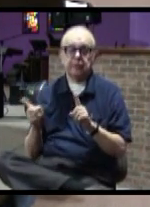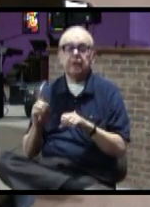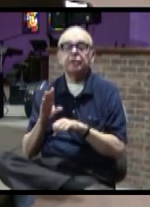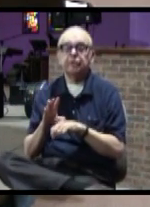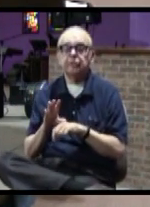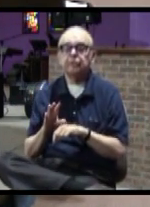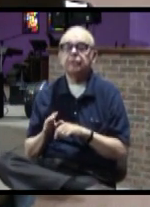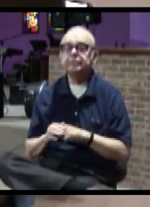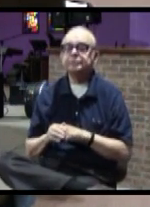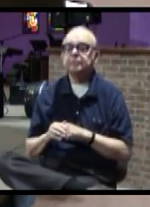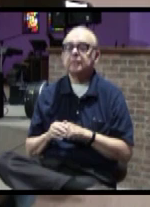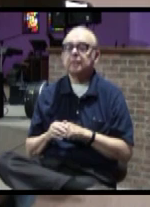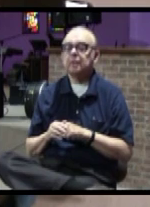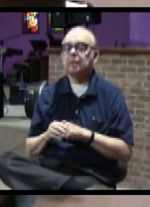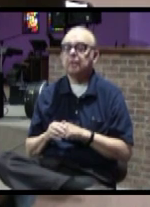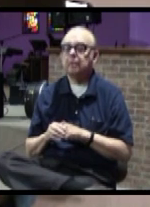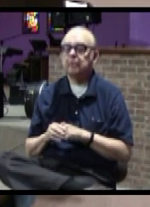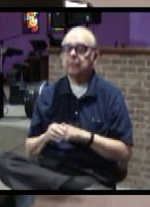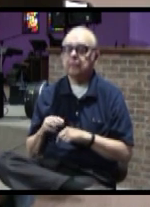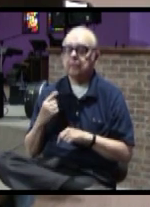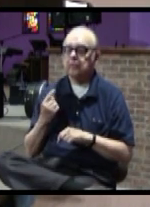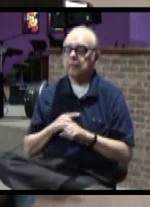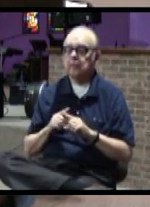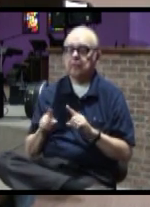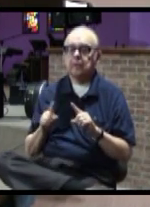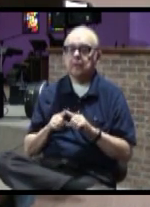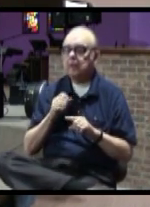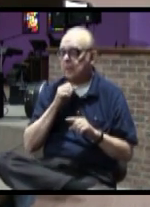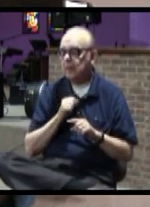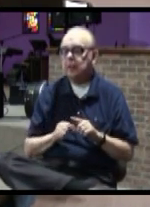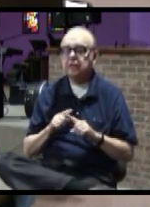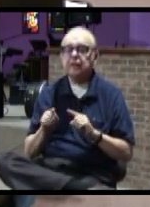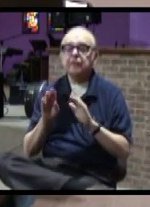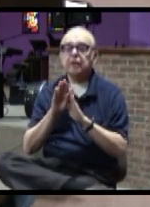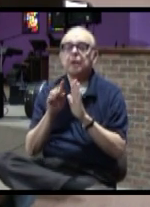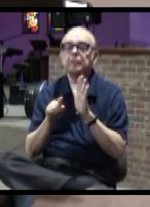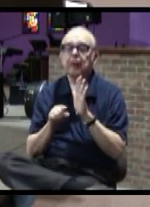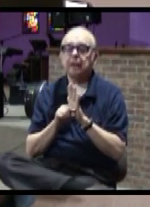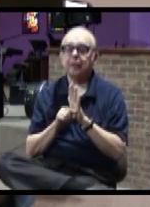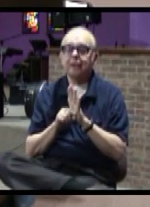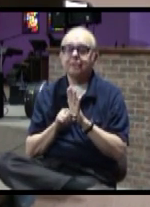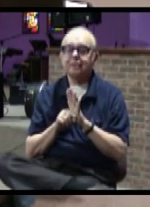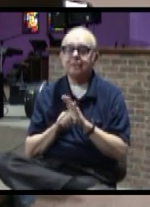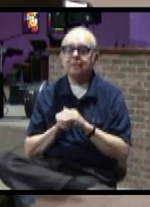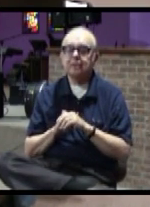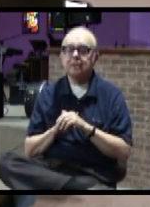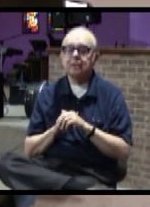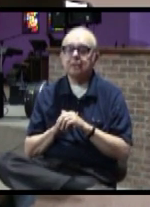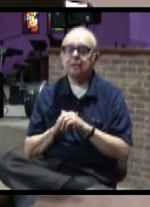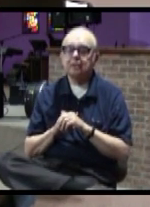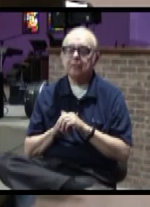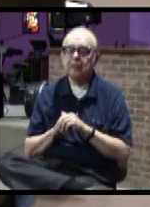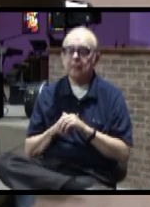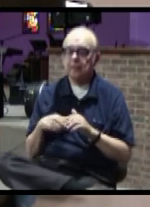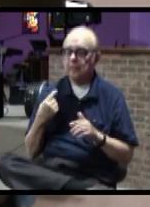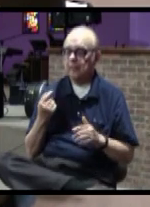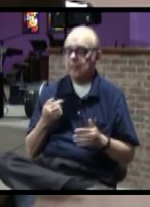You see a diversity in the church. We are different ages. We are different backgrounds.